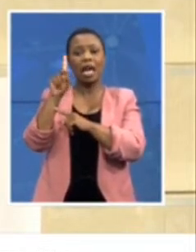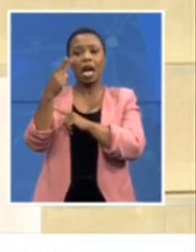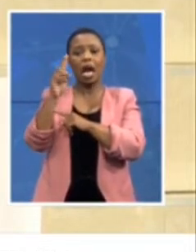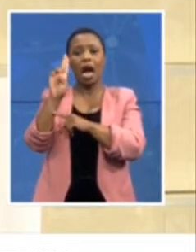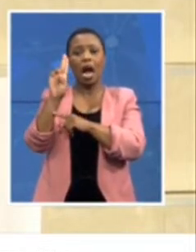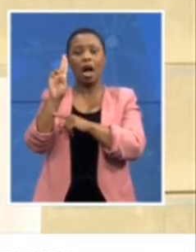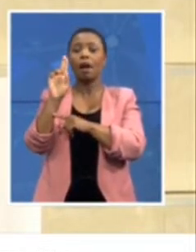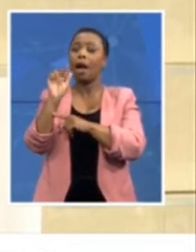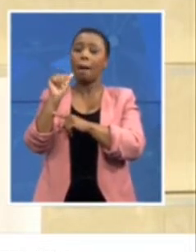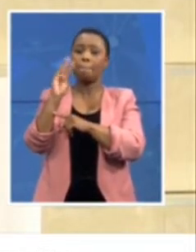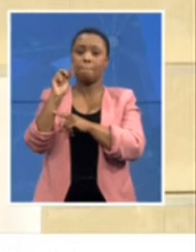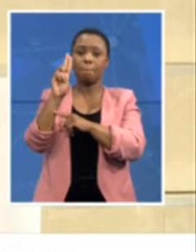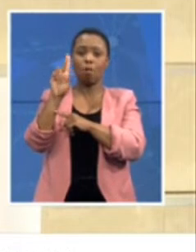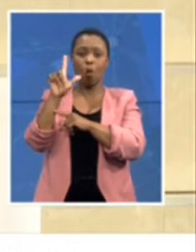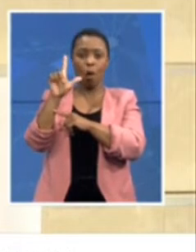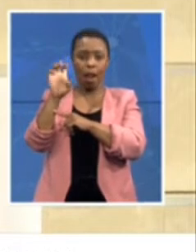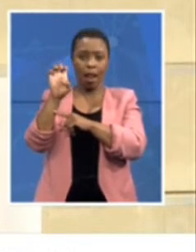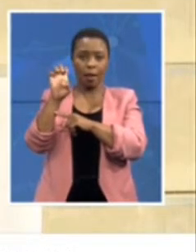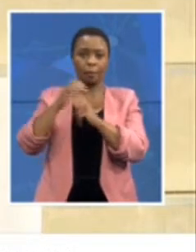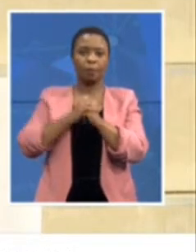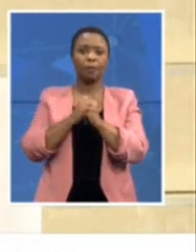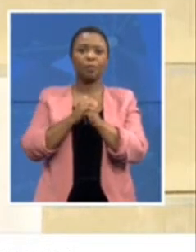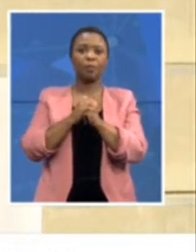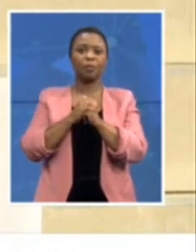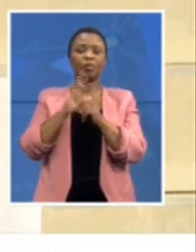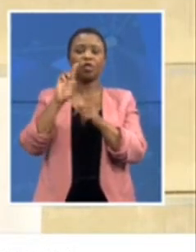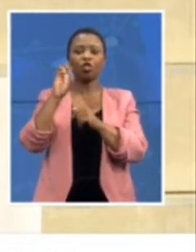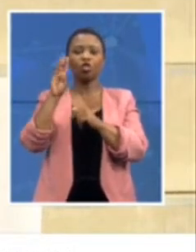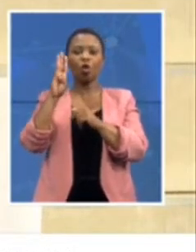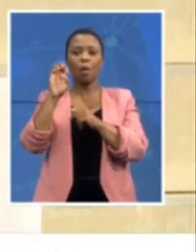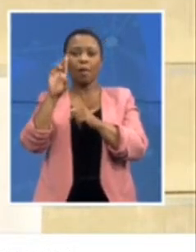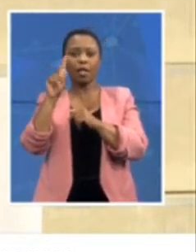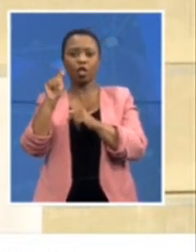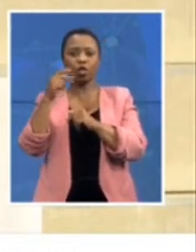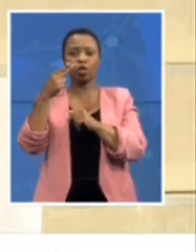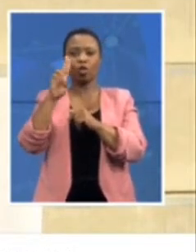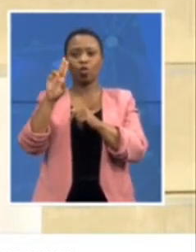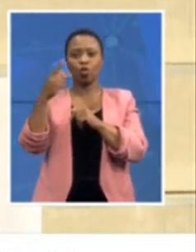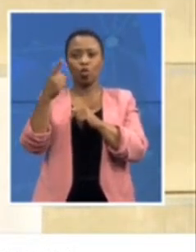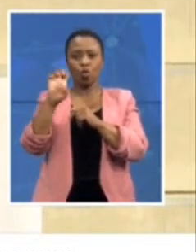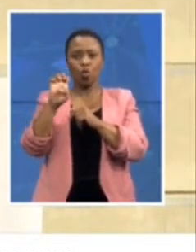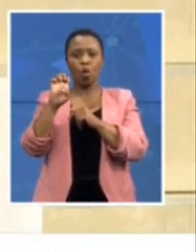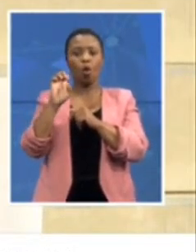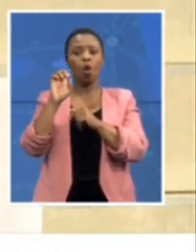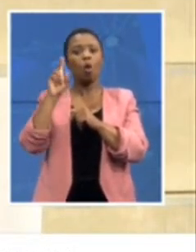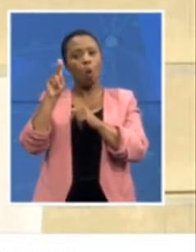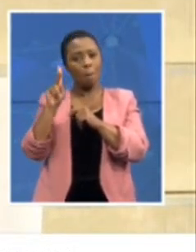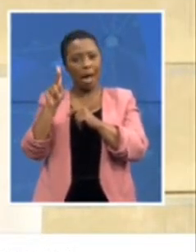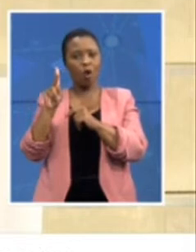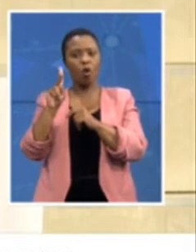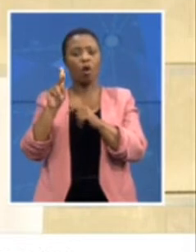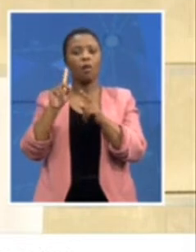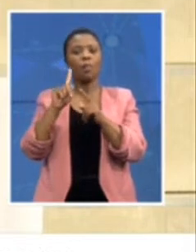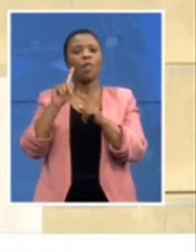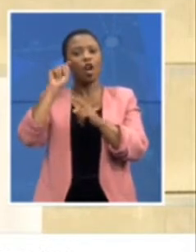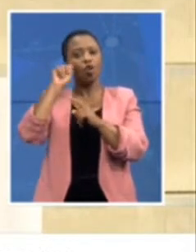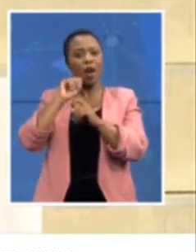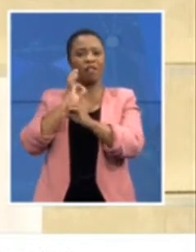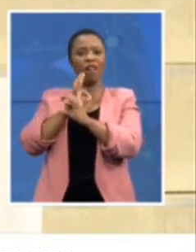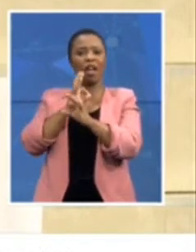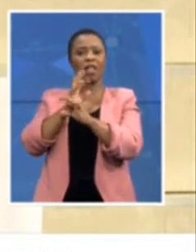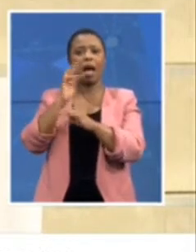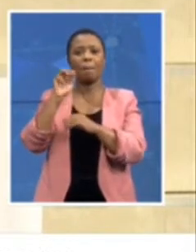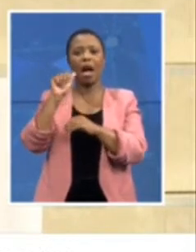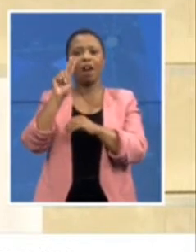Robert Hugh Kumalo, the grandfather of Mavuso Msimang. For those of you who've been wondering, how do